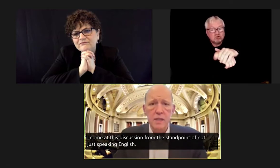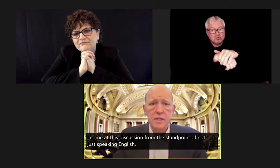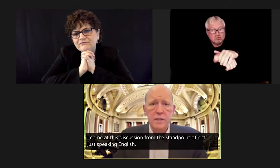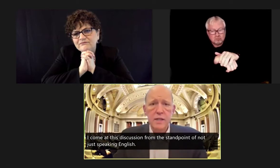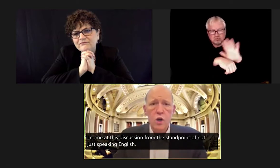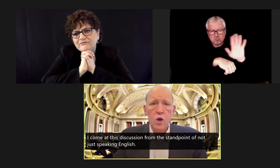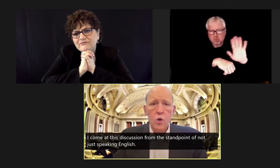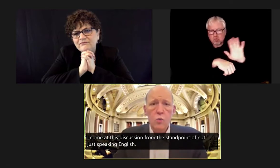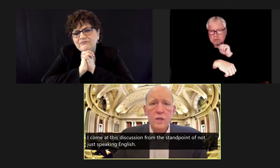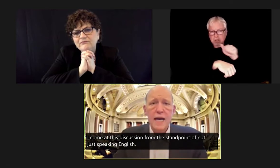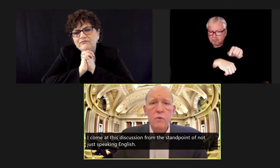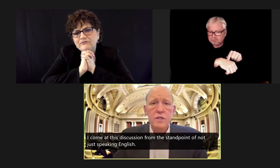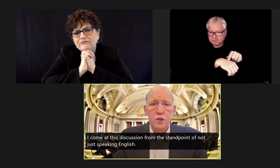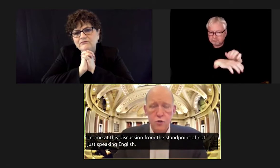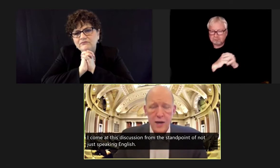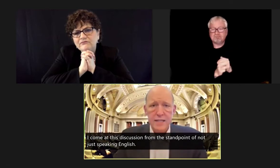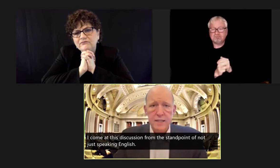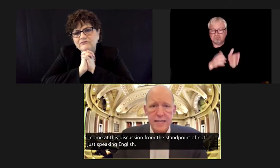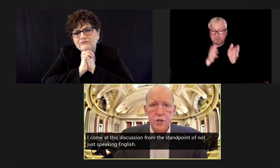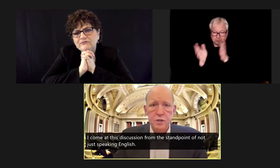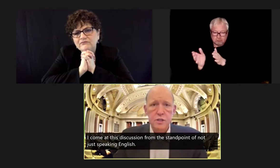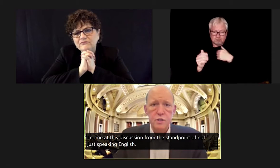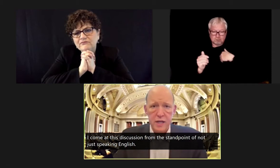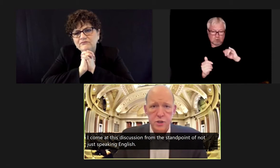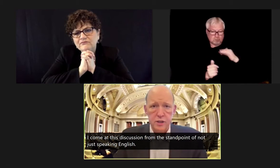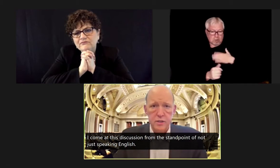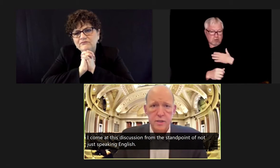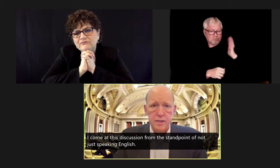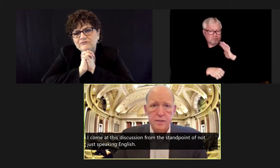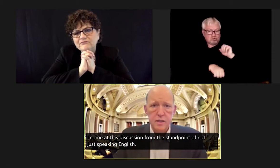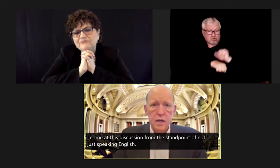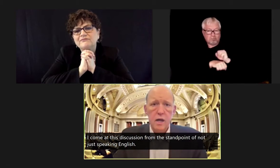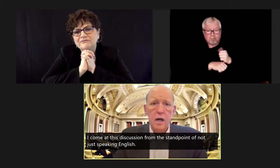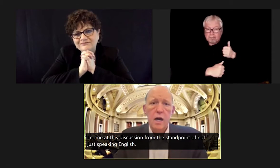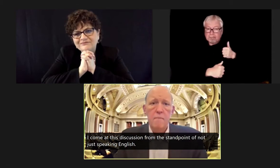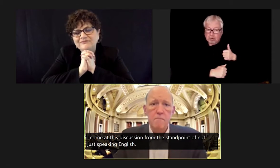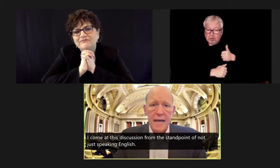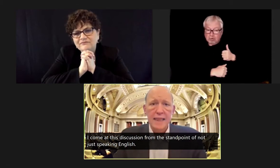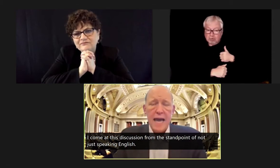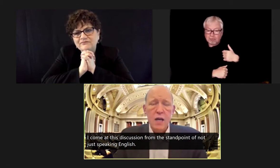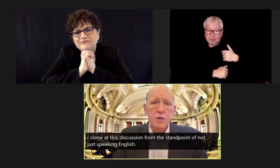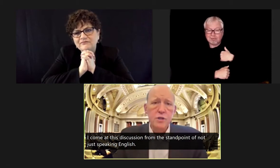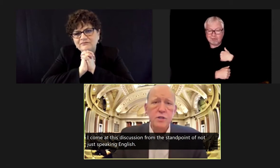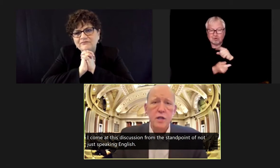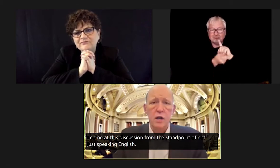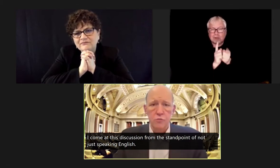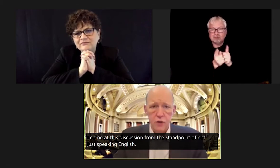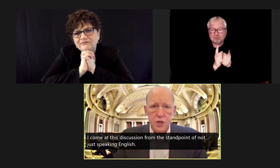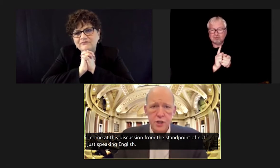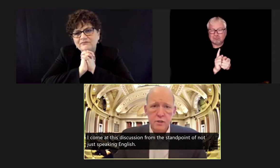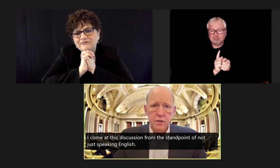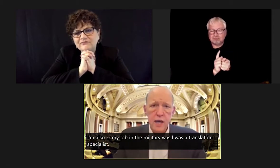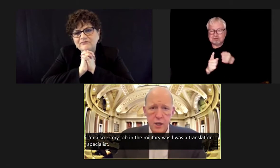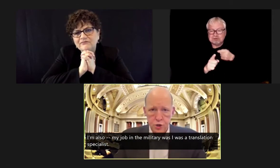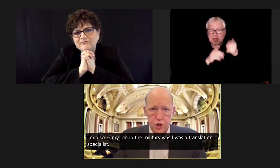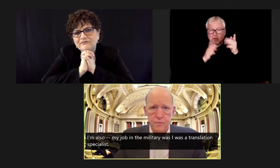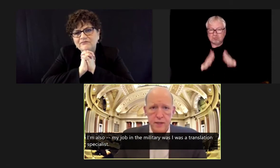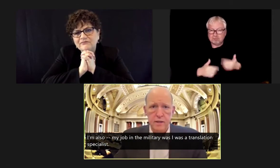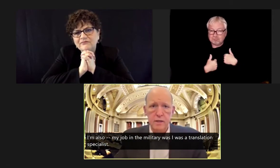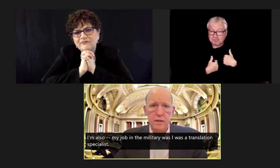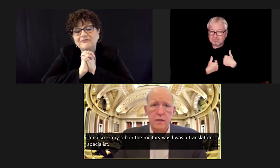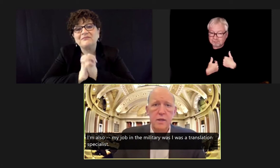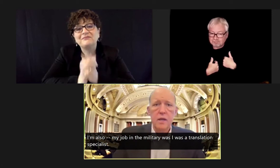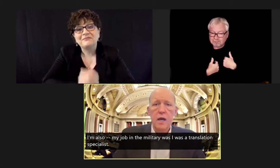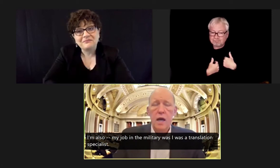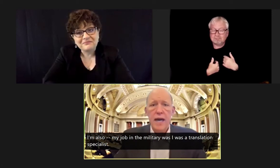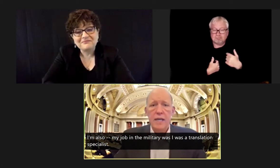in the military, I was a translation specialist. My languages are Russian and